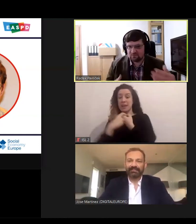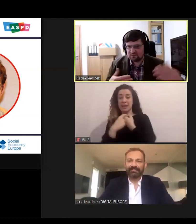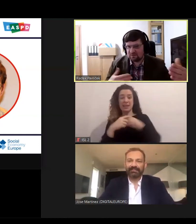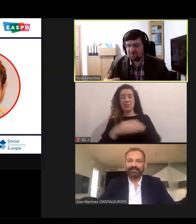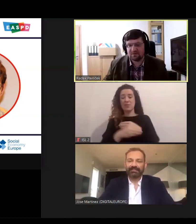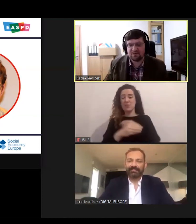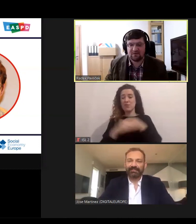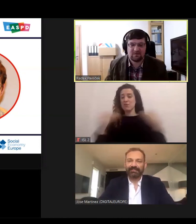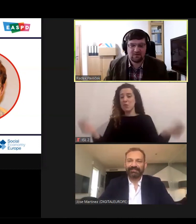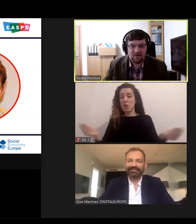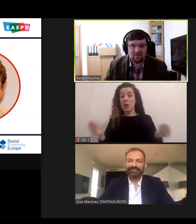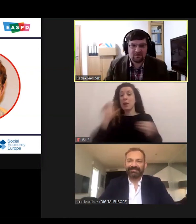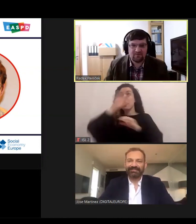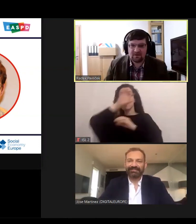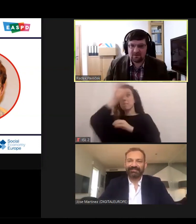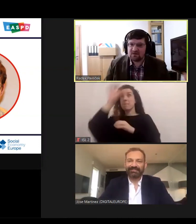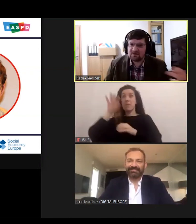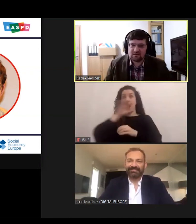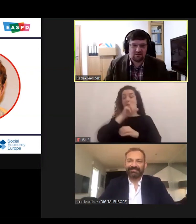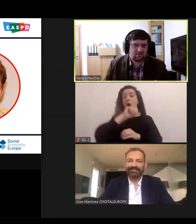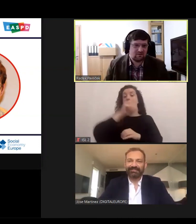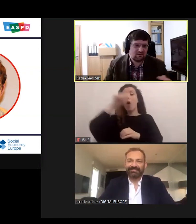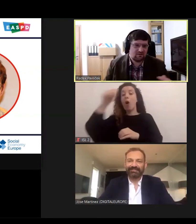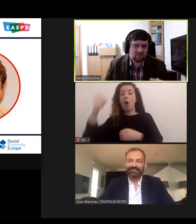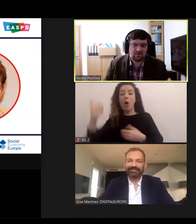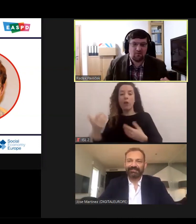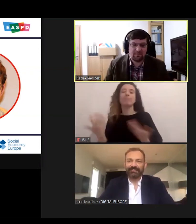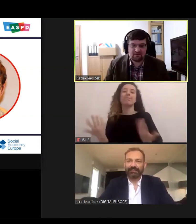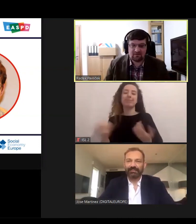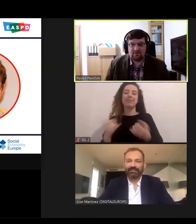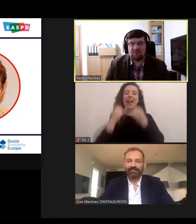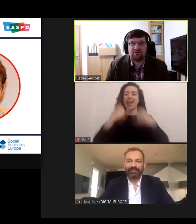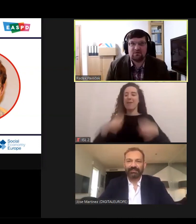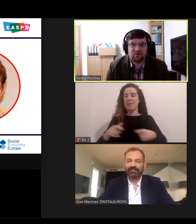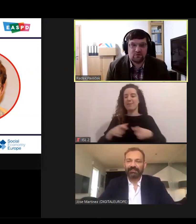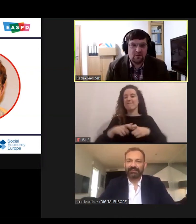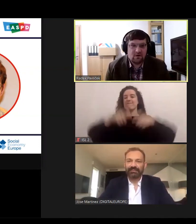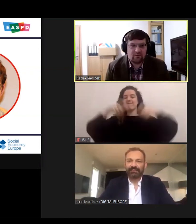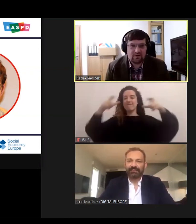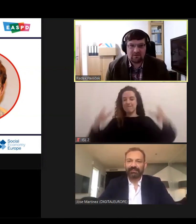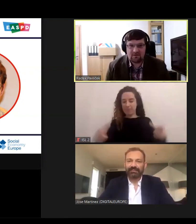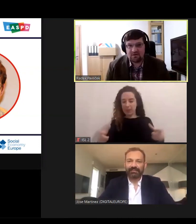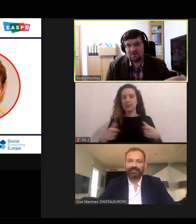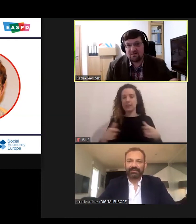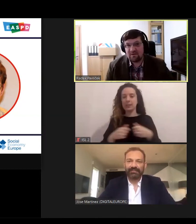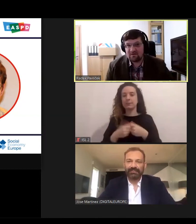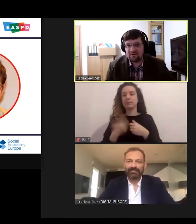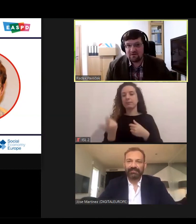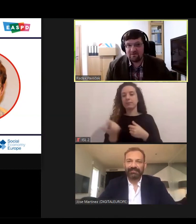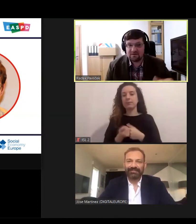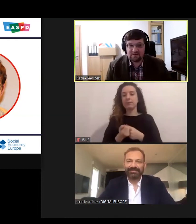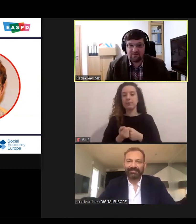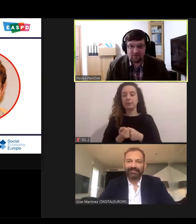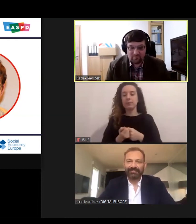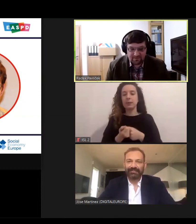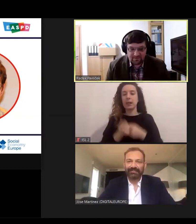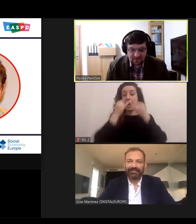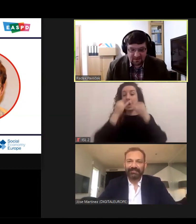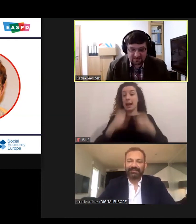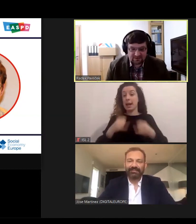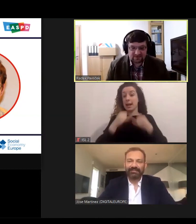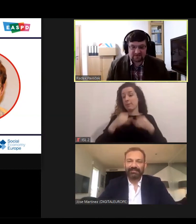COVID pandemic. And I would, let's say, mention two of them. The first one is that we have already